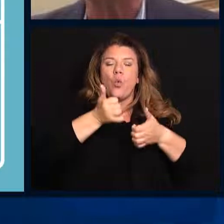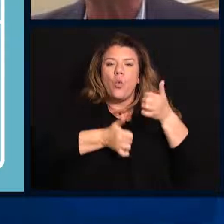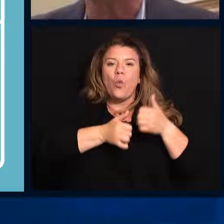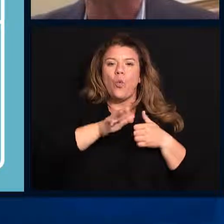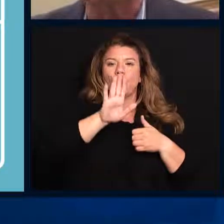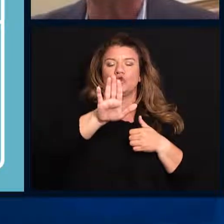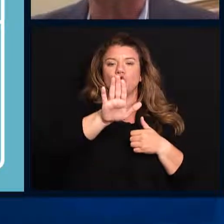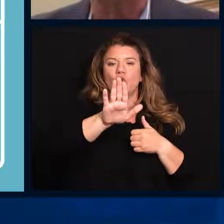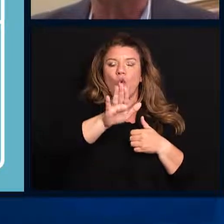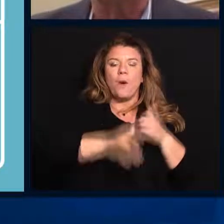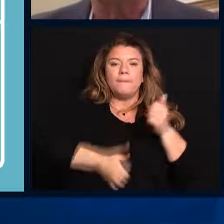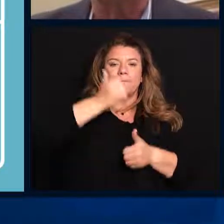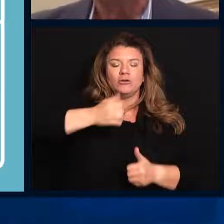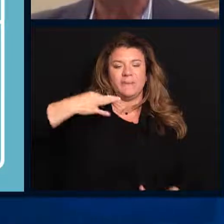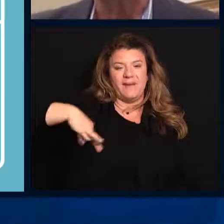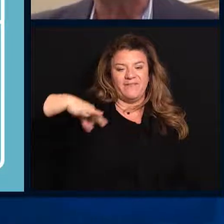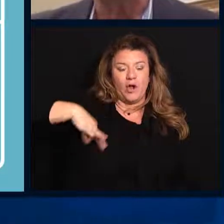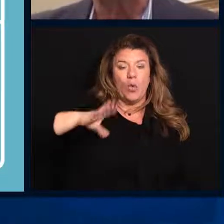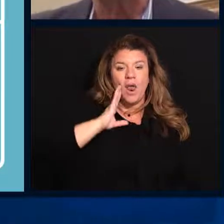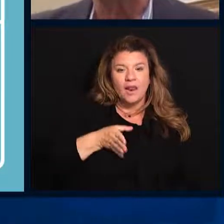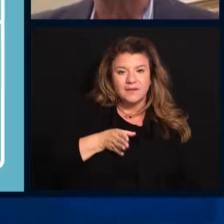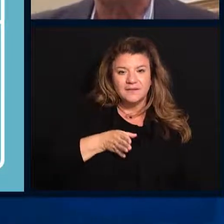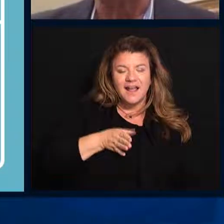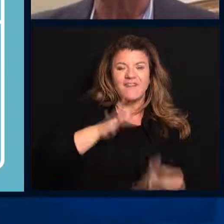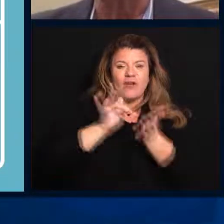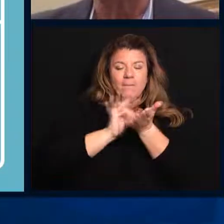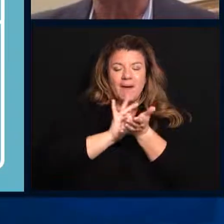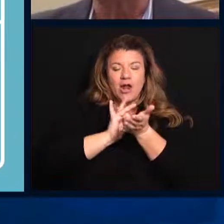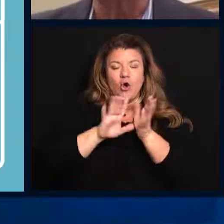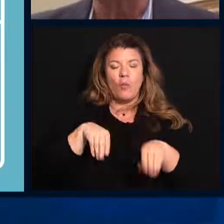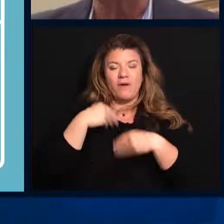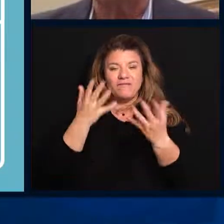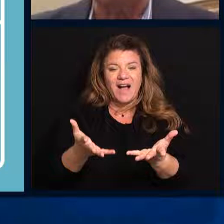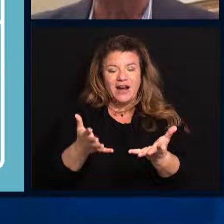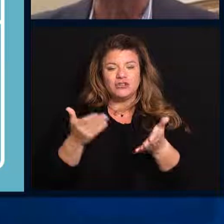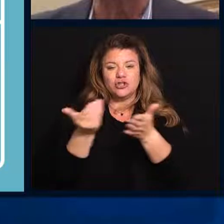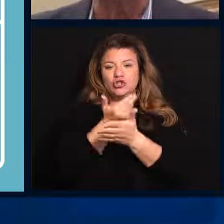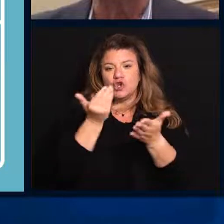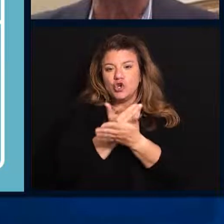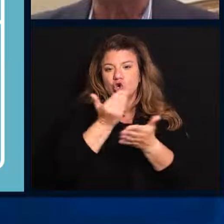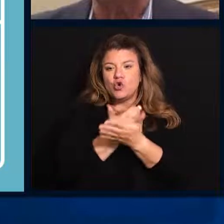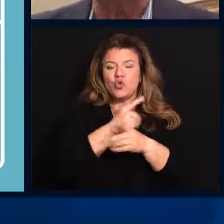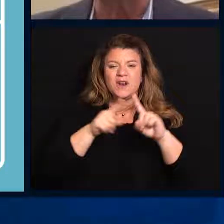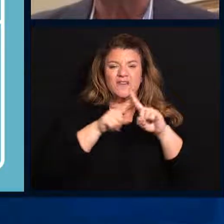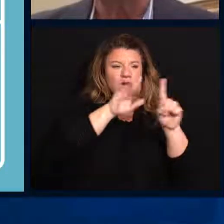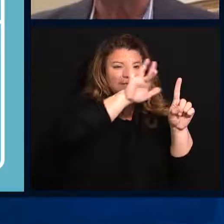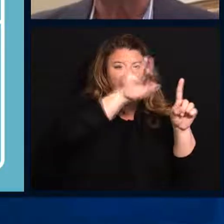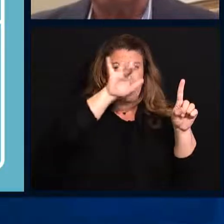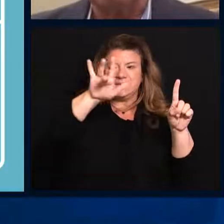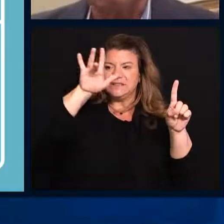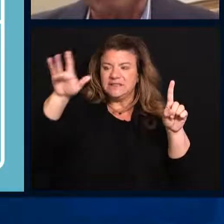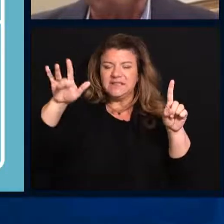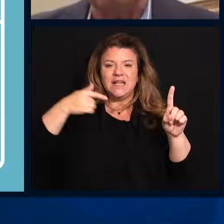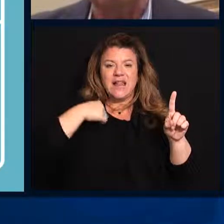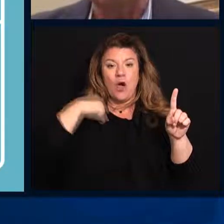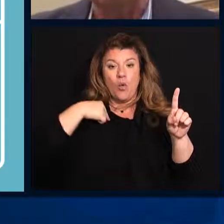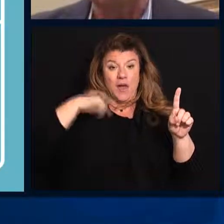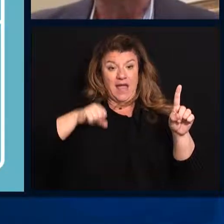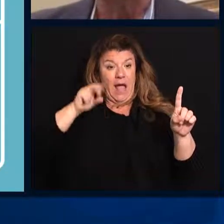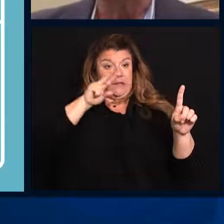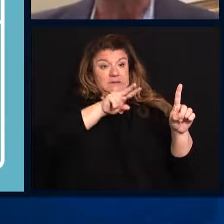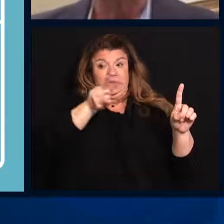most benefit from. And for medical providers, there are new tabs that allow us to help